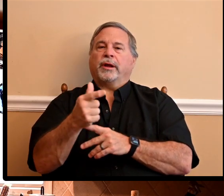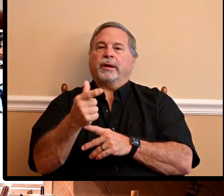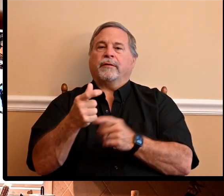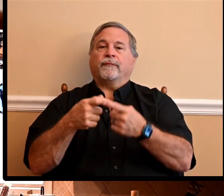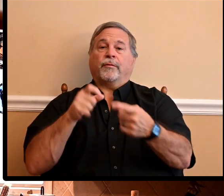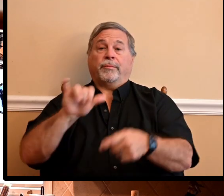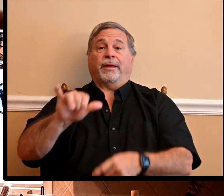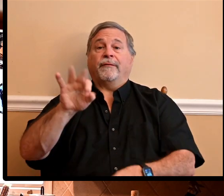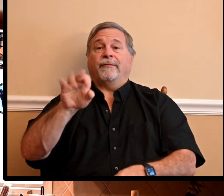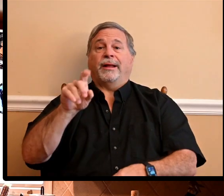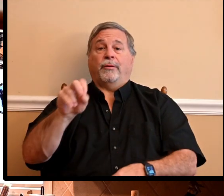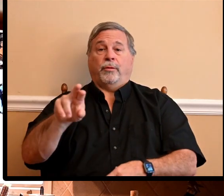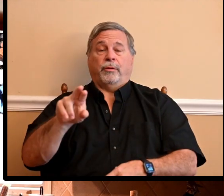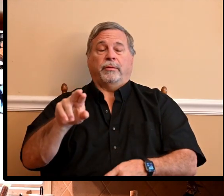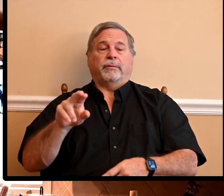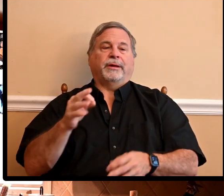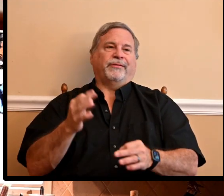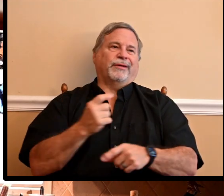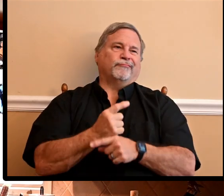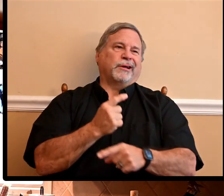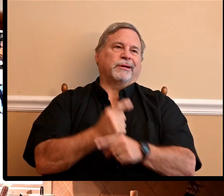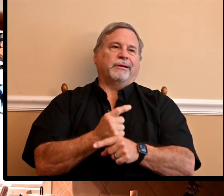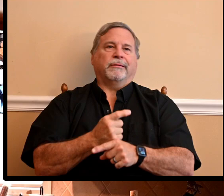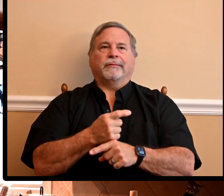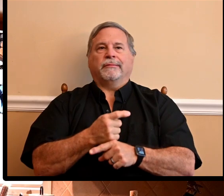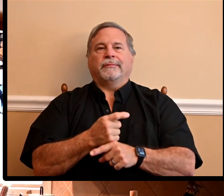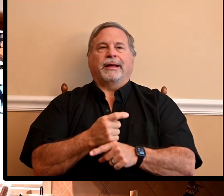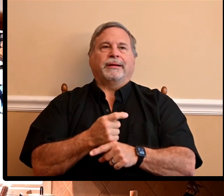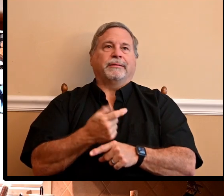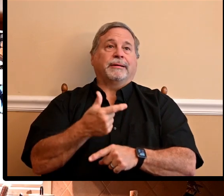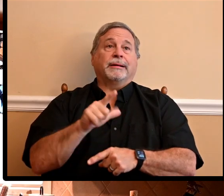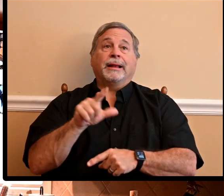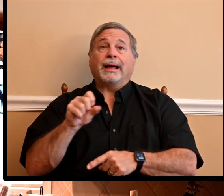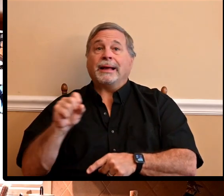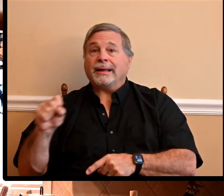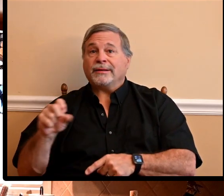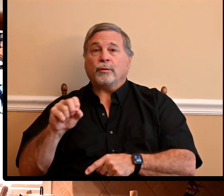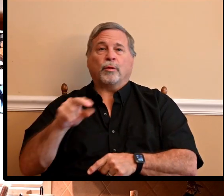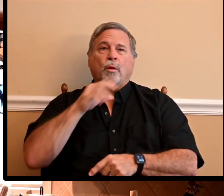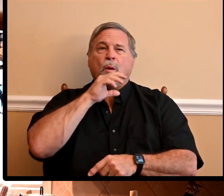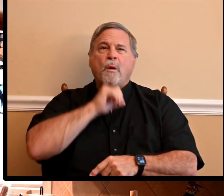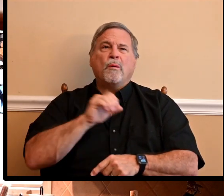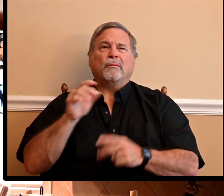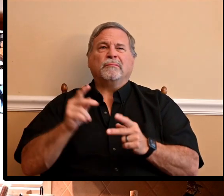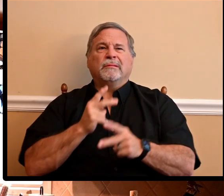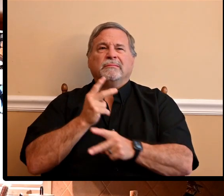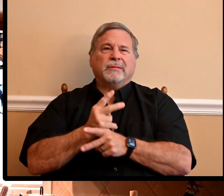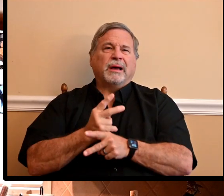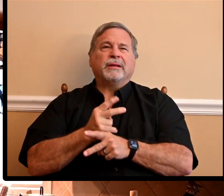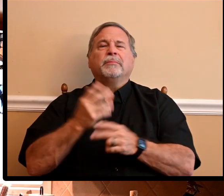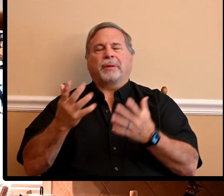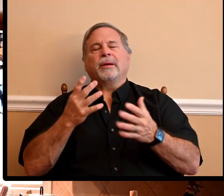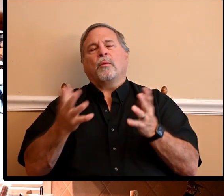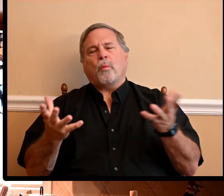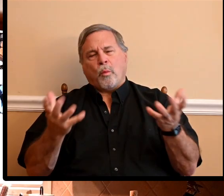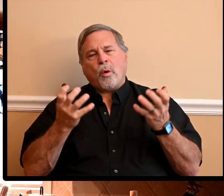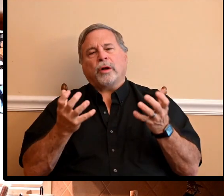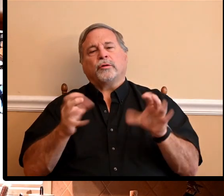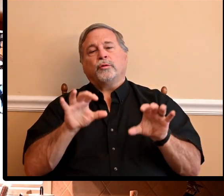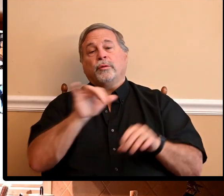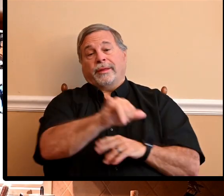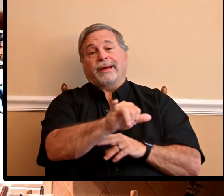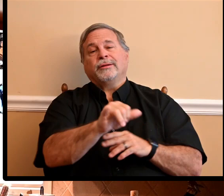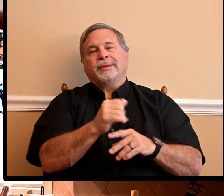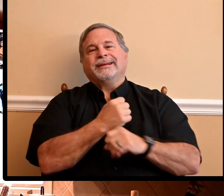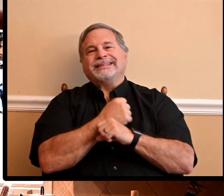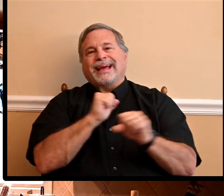coating from the flour. Now, if you had just regular glass or the old style cake pans, you